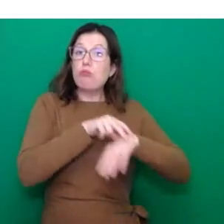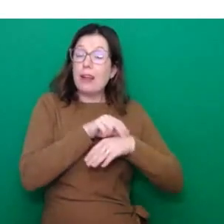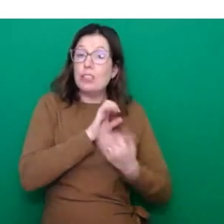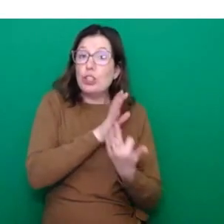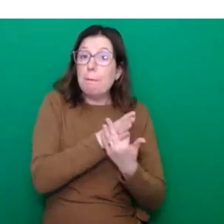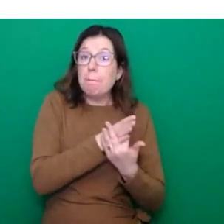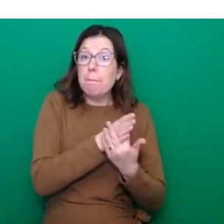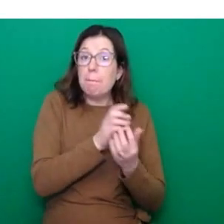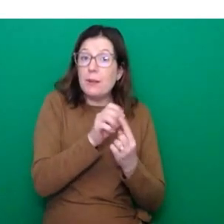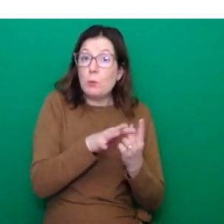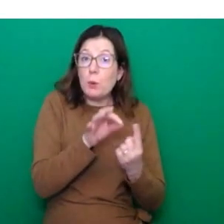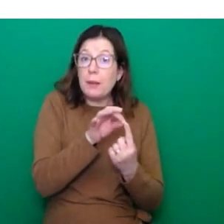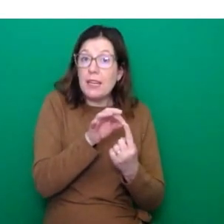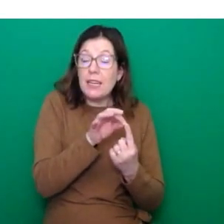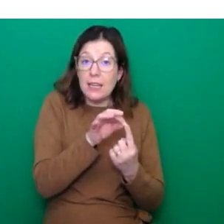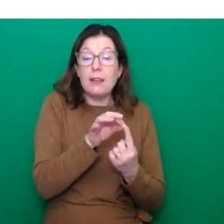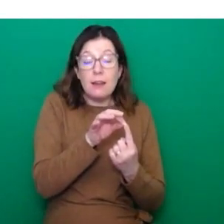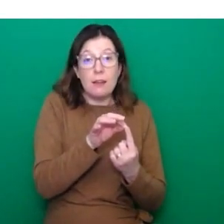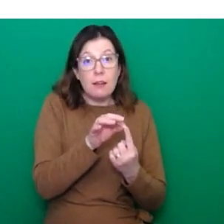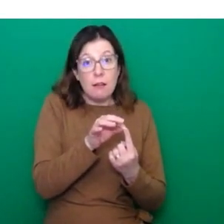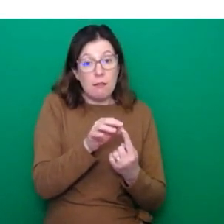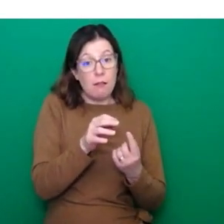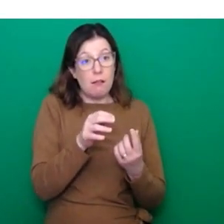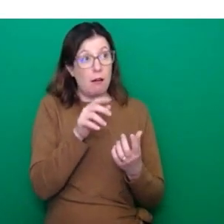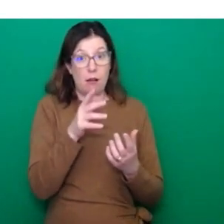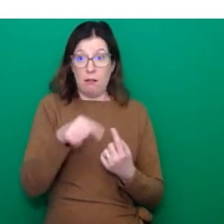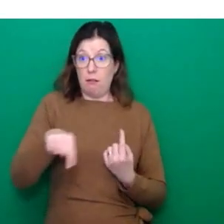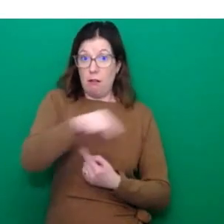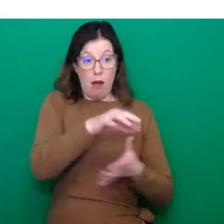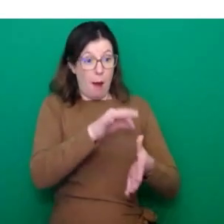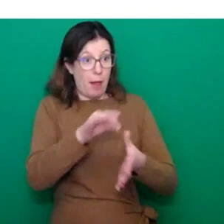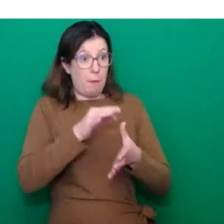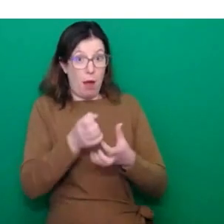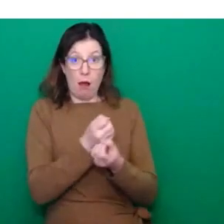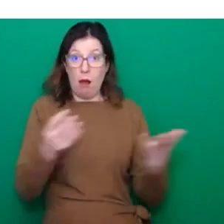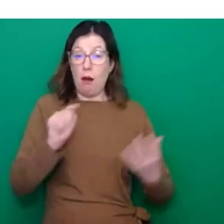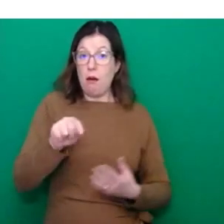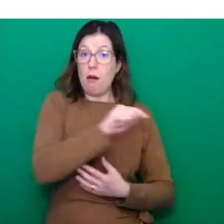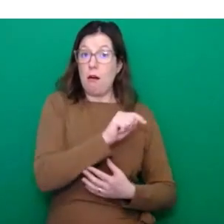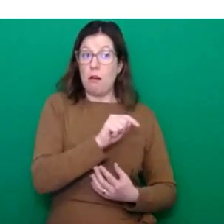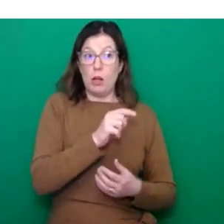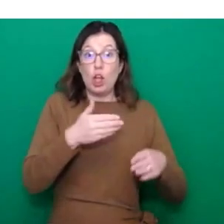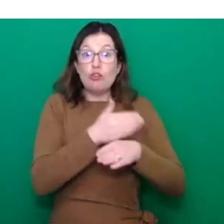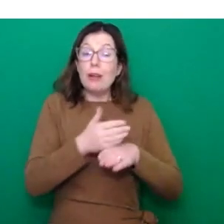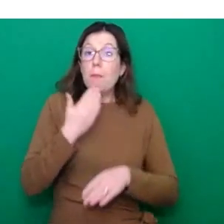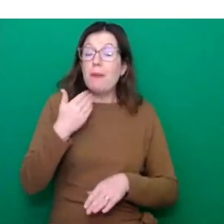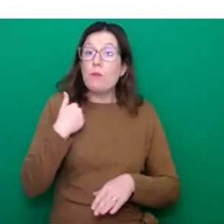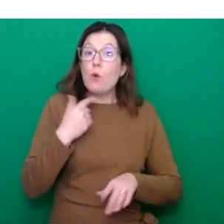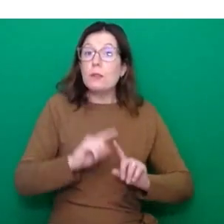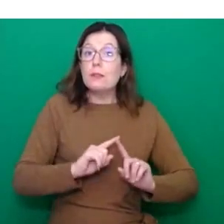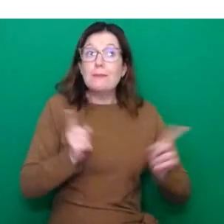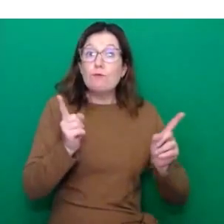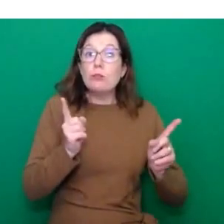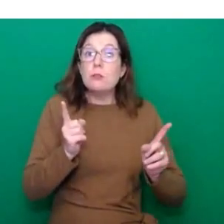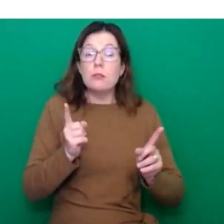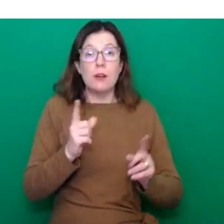into PWP roles, where we've really seen people coming in from a whole range of different career routes before, and often bring